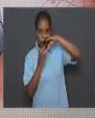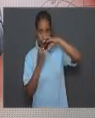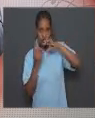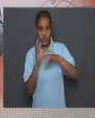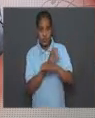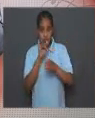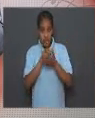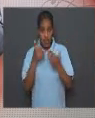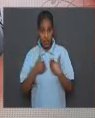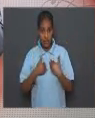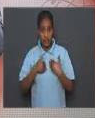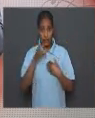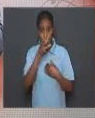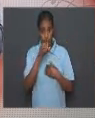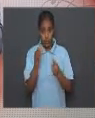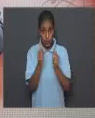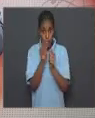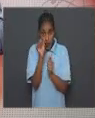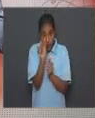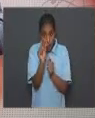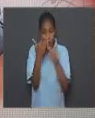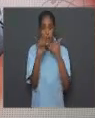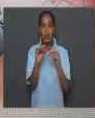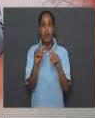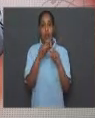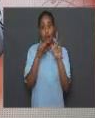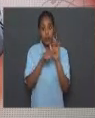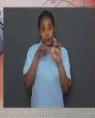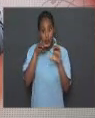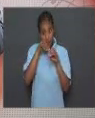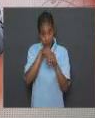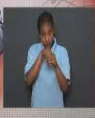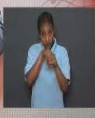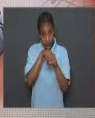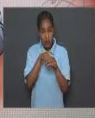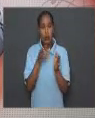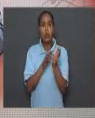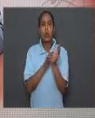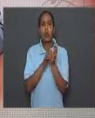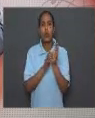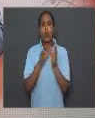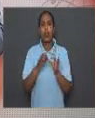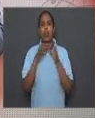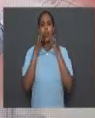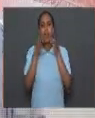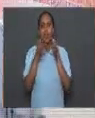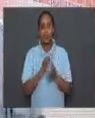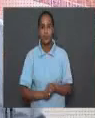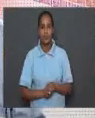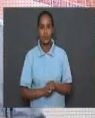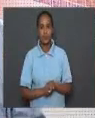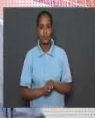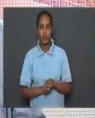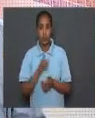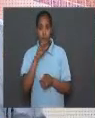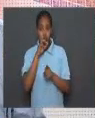that has the solution with the small amount of ions in it would have a weak current strength.